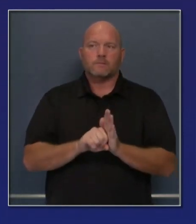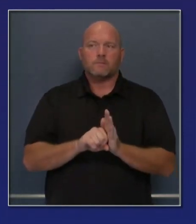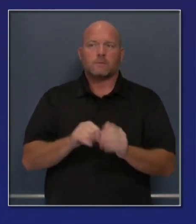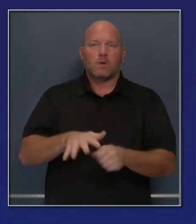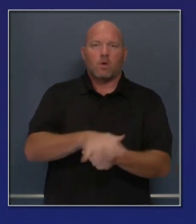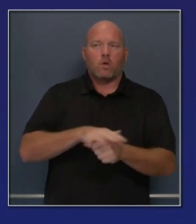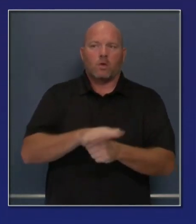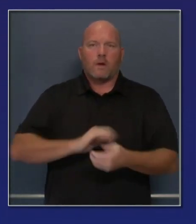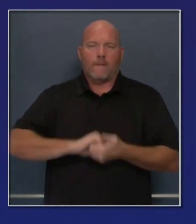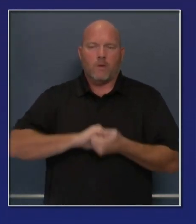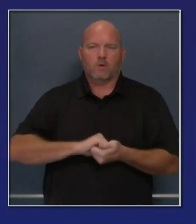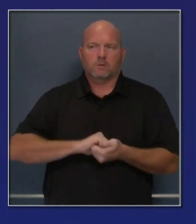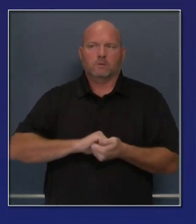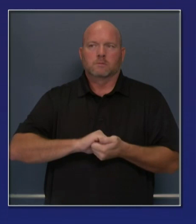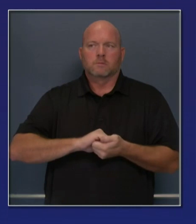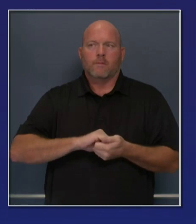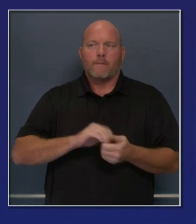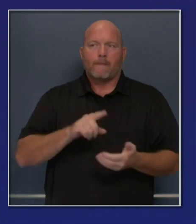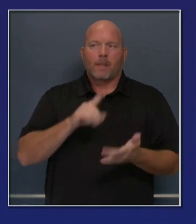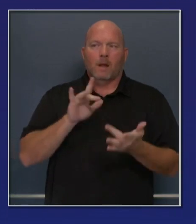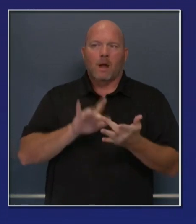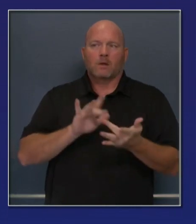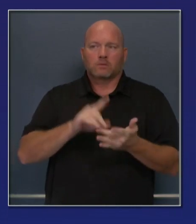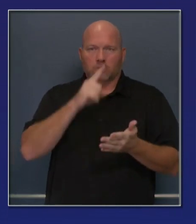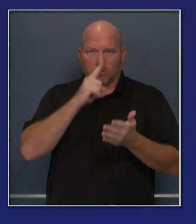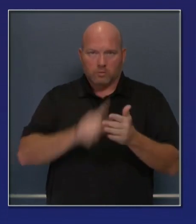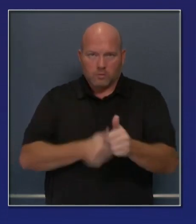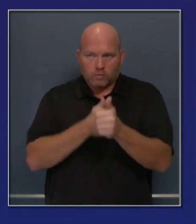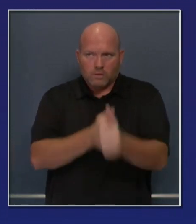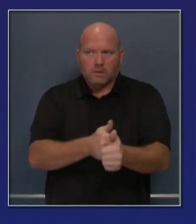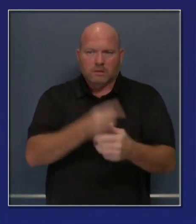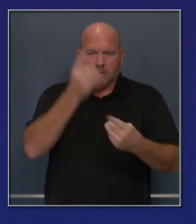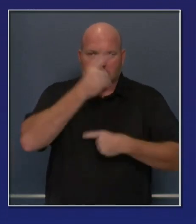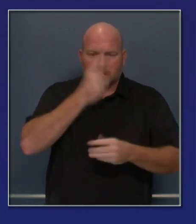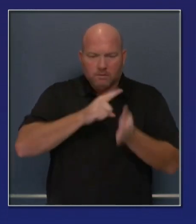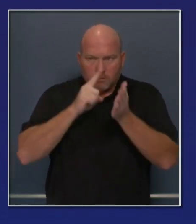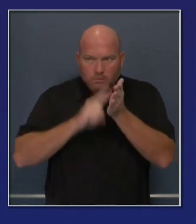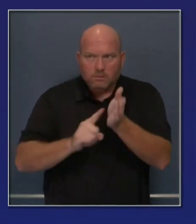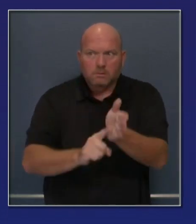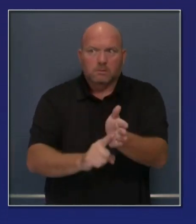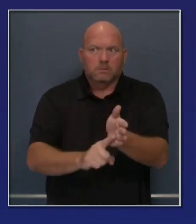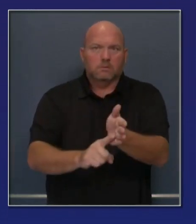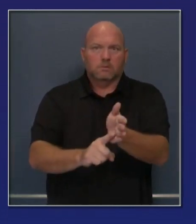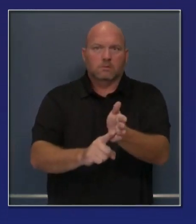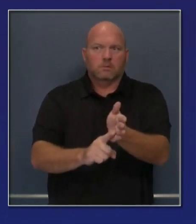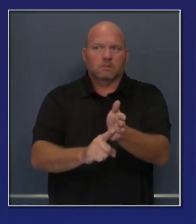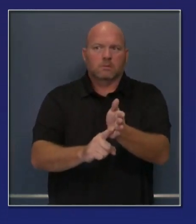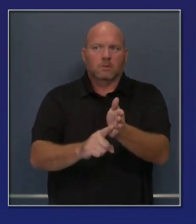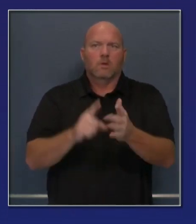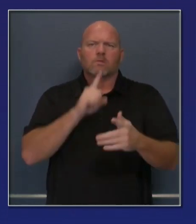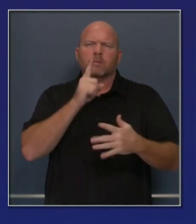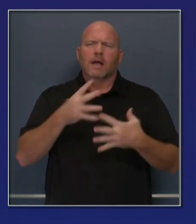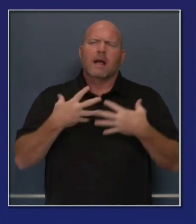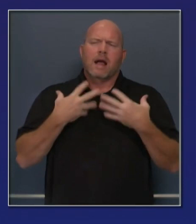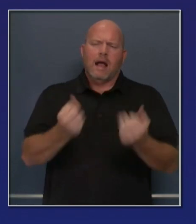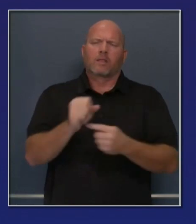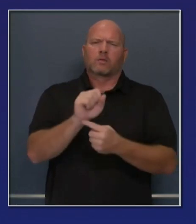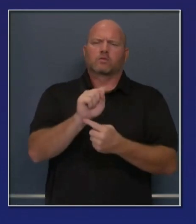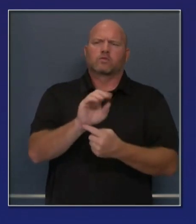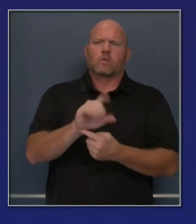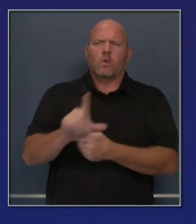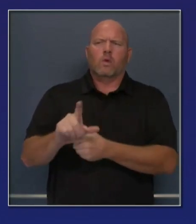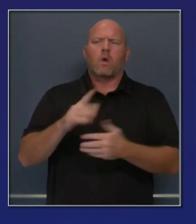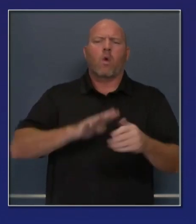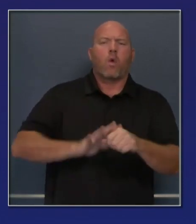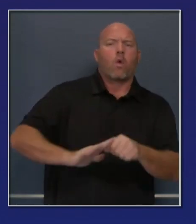contact tracing and disease investigation is a tried and true public health tool. The local health jurisdictions across the